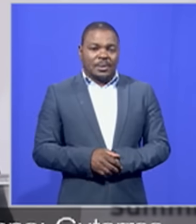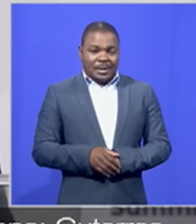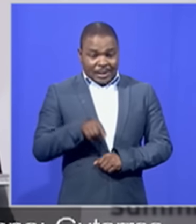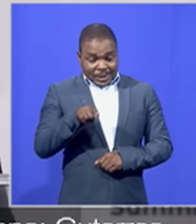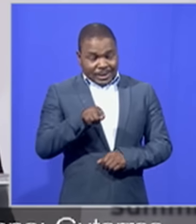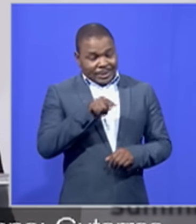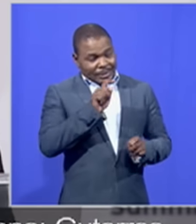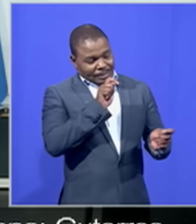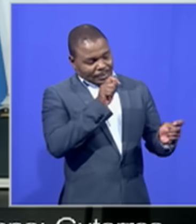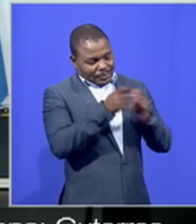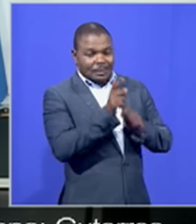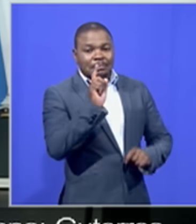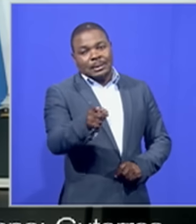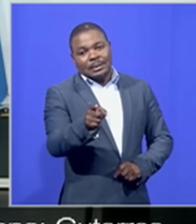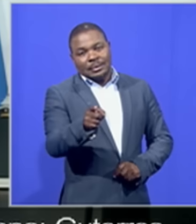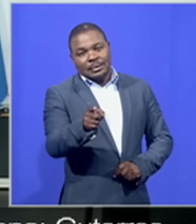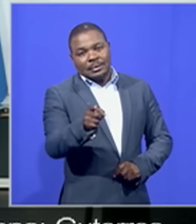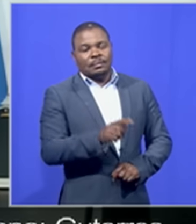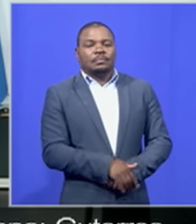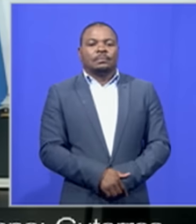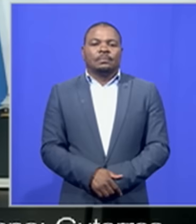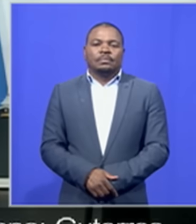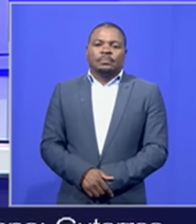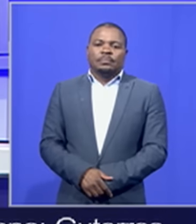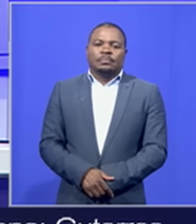must change.